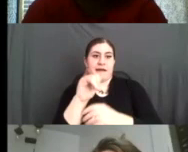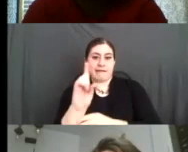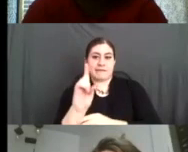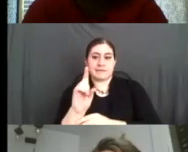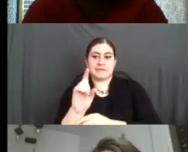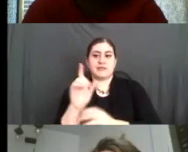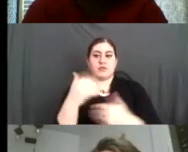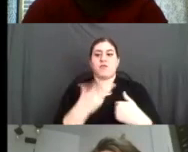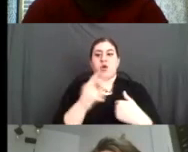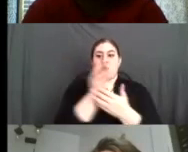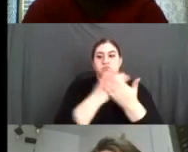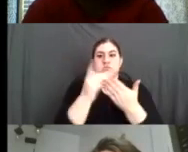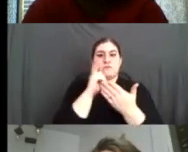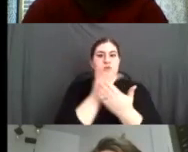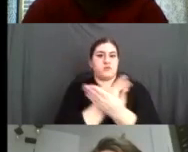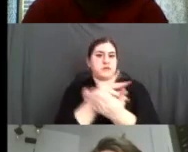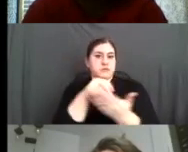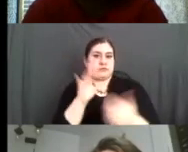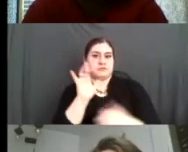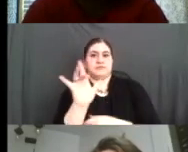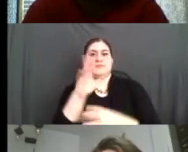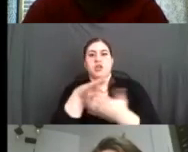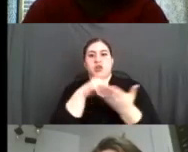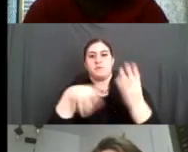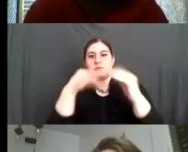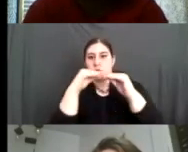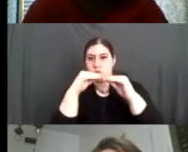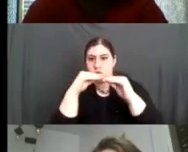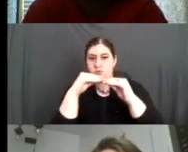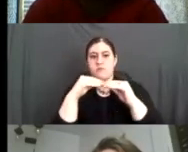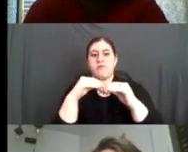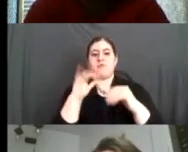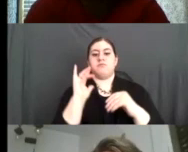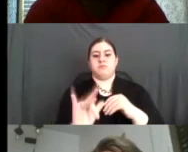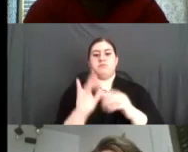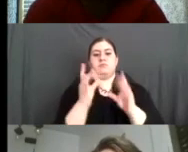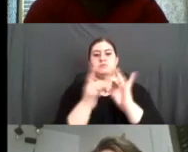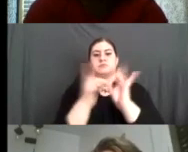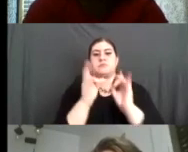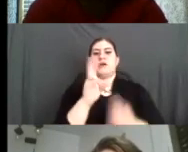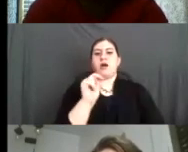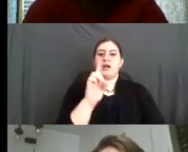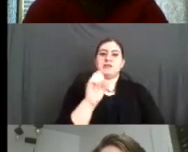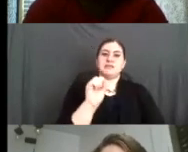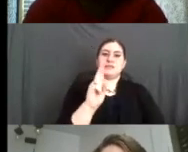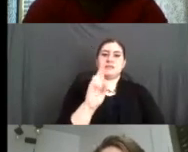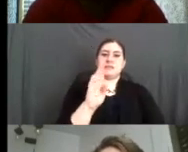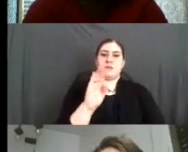you have your own section here for graduate students. Click on learn more. And then here it talks about the unsubsidized loan, the plus